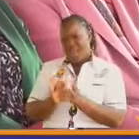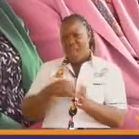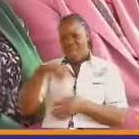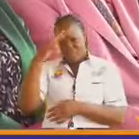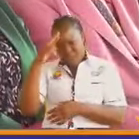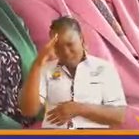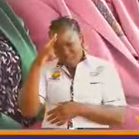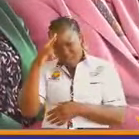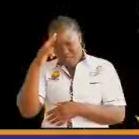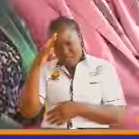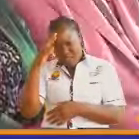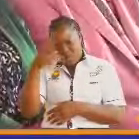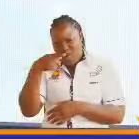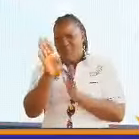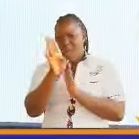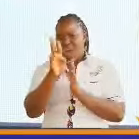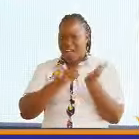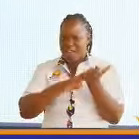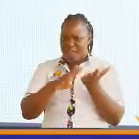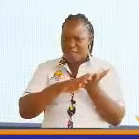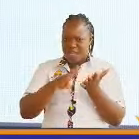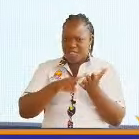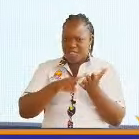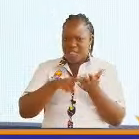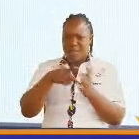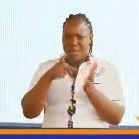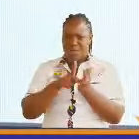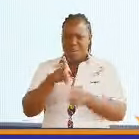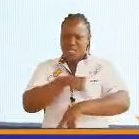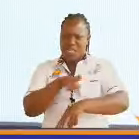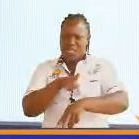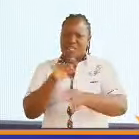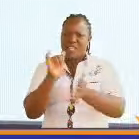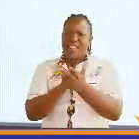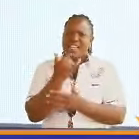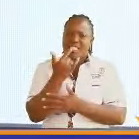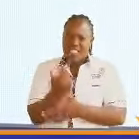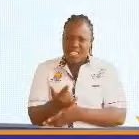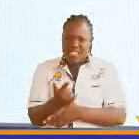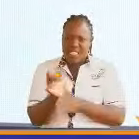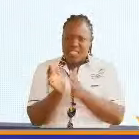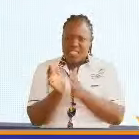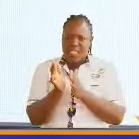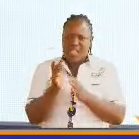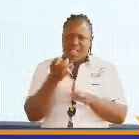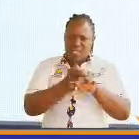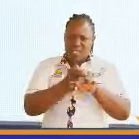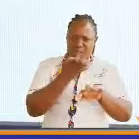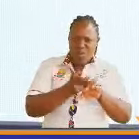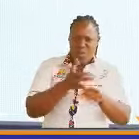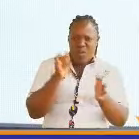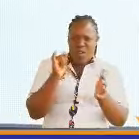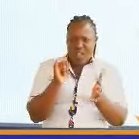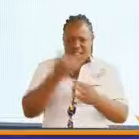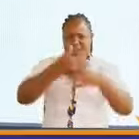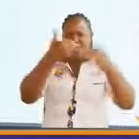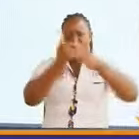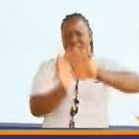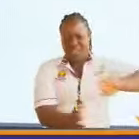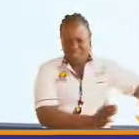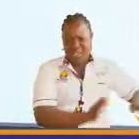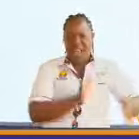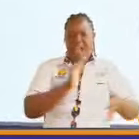reminded of a scripture in the book of Psalms that says, the stone that the builders refused